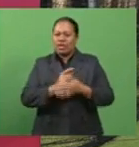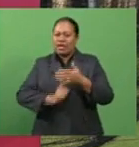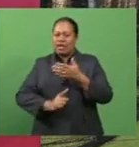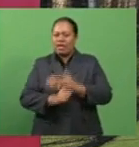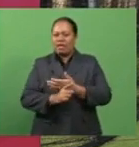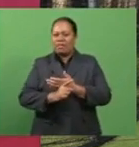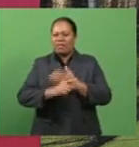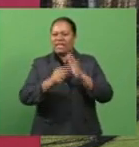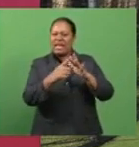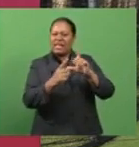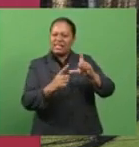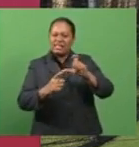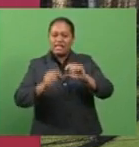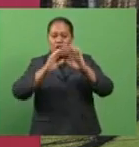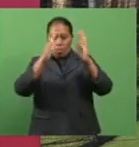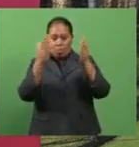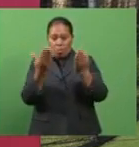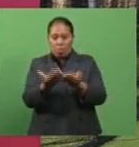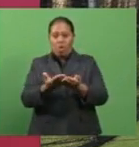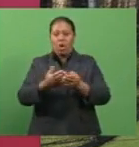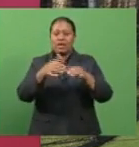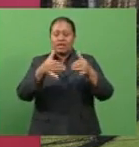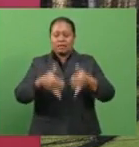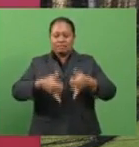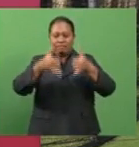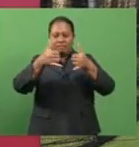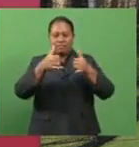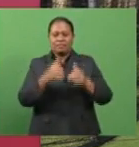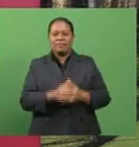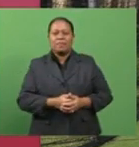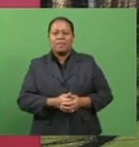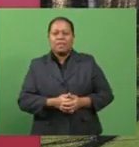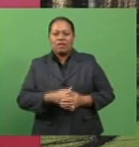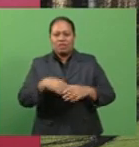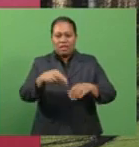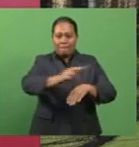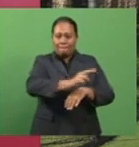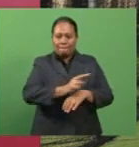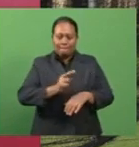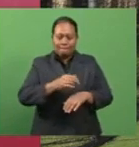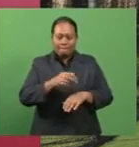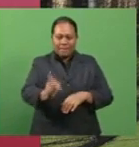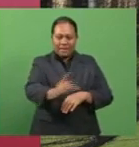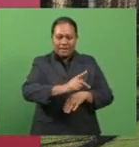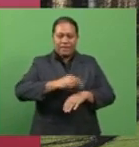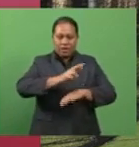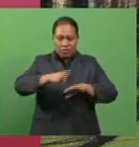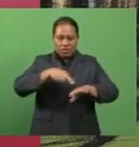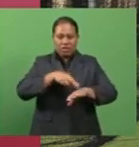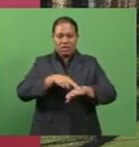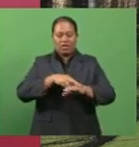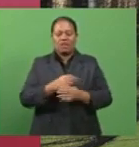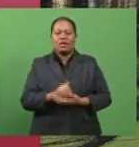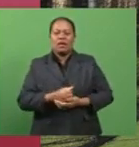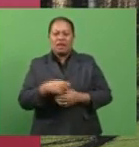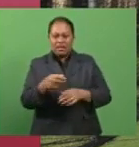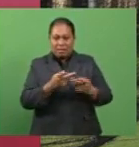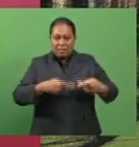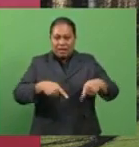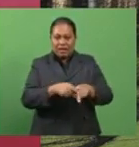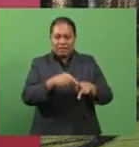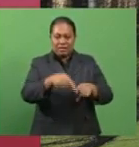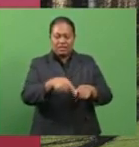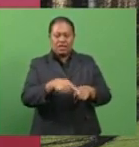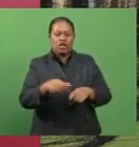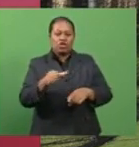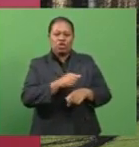the ICC World Cup qualifier for the East Asia Pacific region. That the venue for that was supposed to